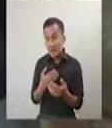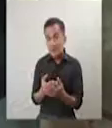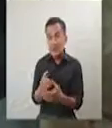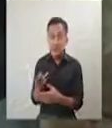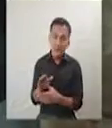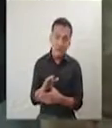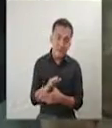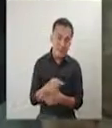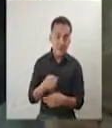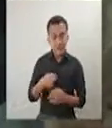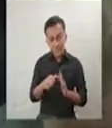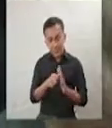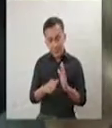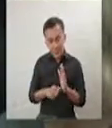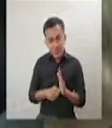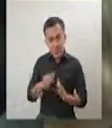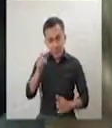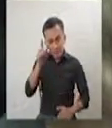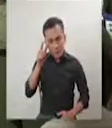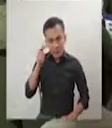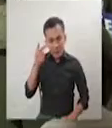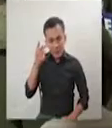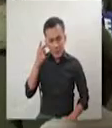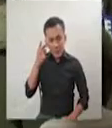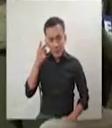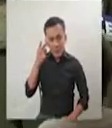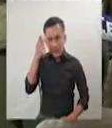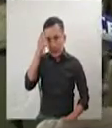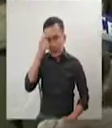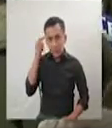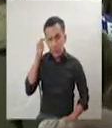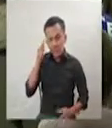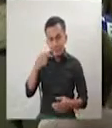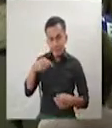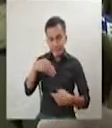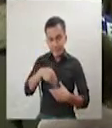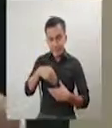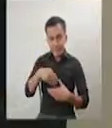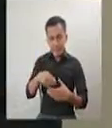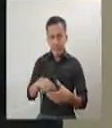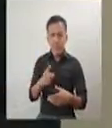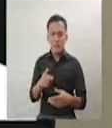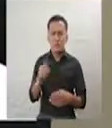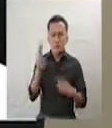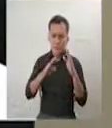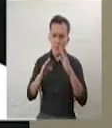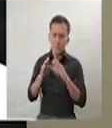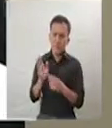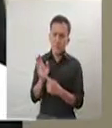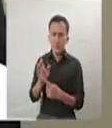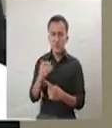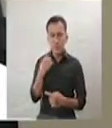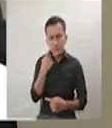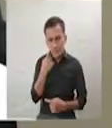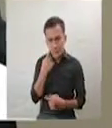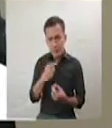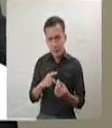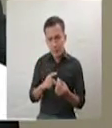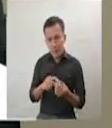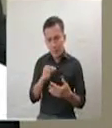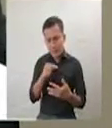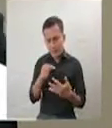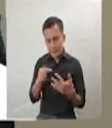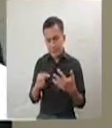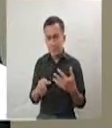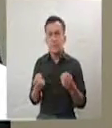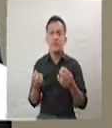Magandang hapon po sa inyo lahat. I'm Attorney Lorenzo Gadon, Larry Gadon sa Balota. Yung problema po na pre-present kanina ay tungkol doon